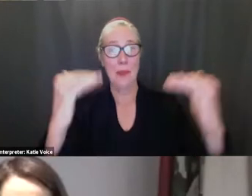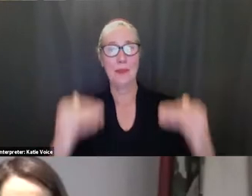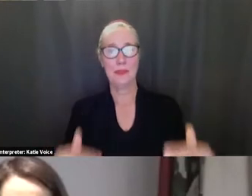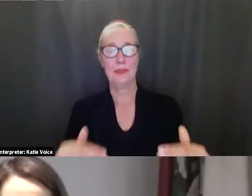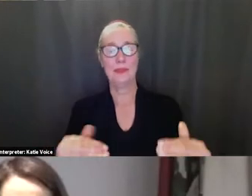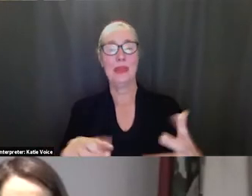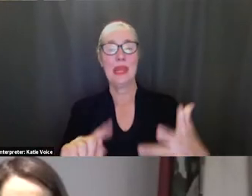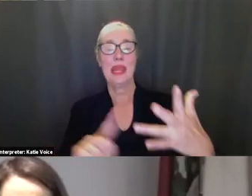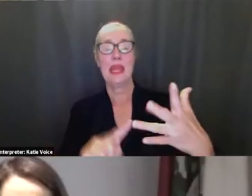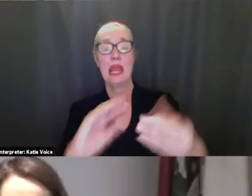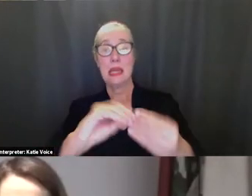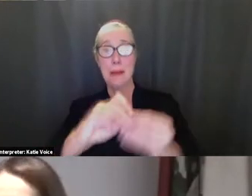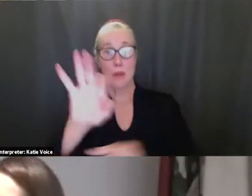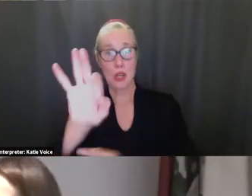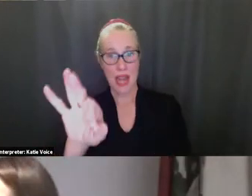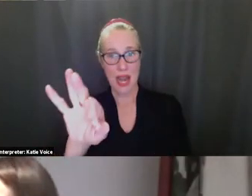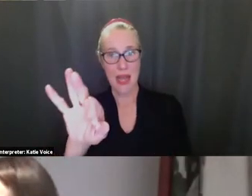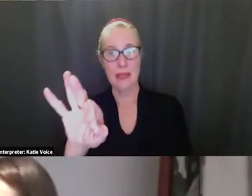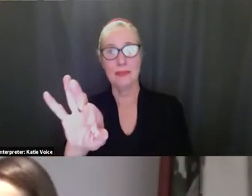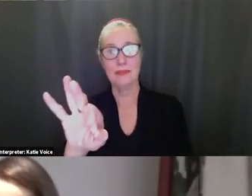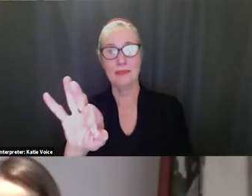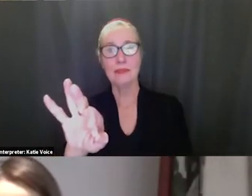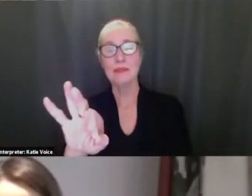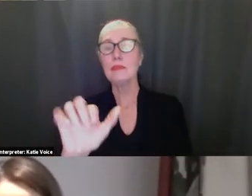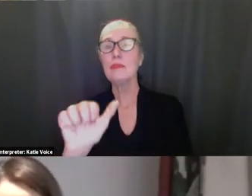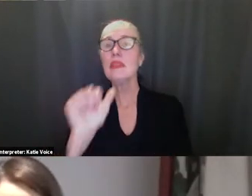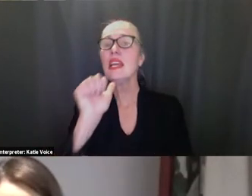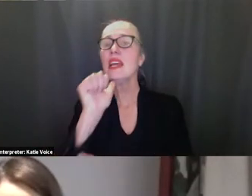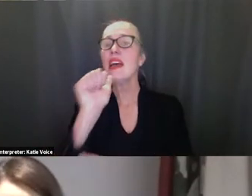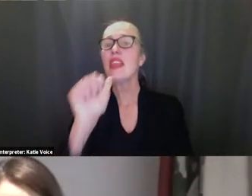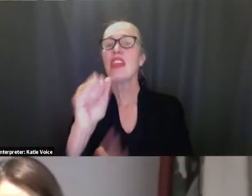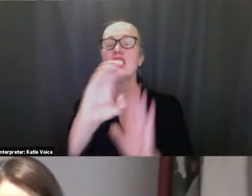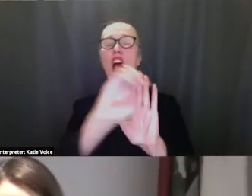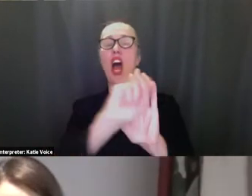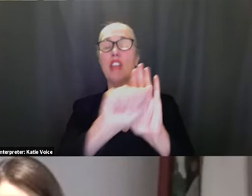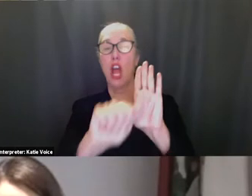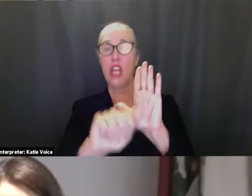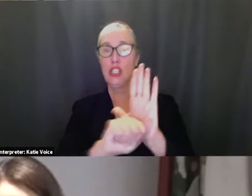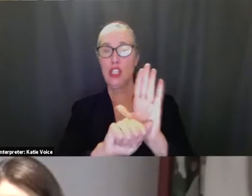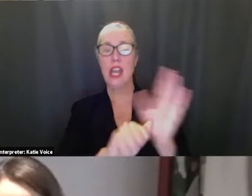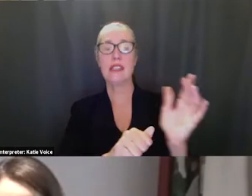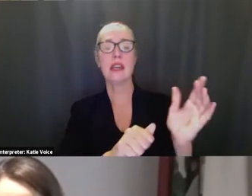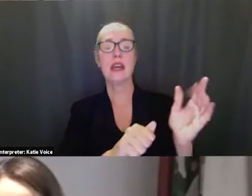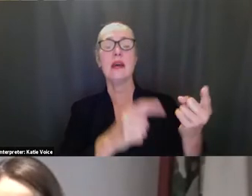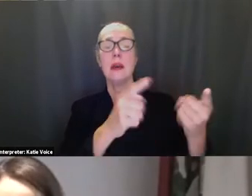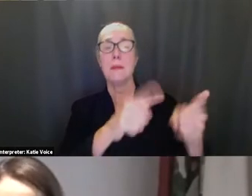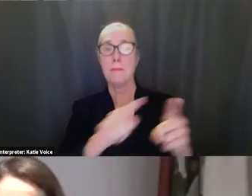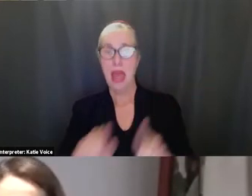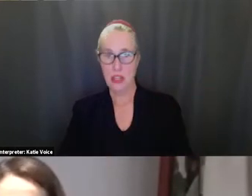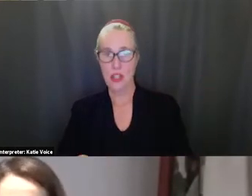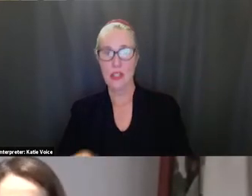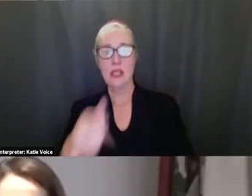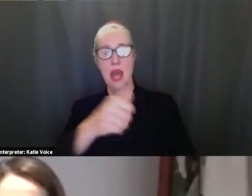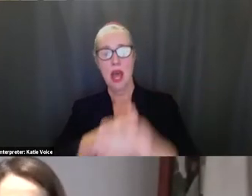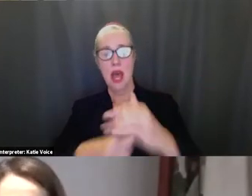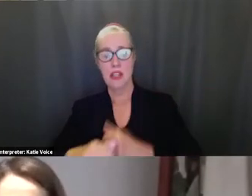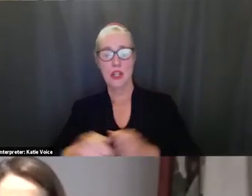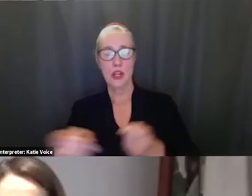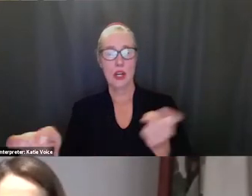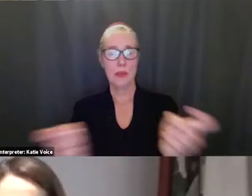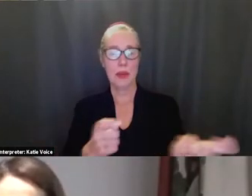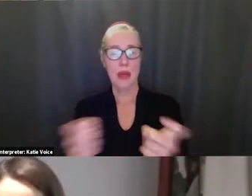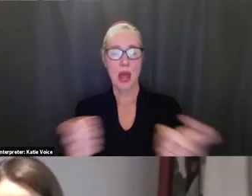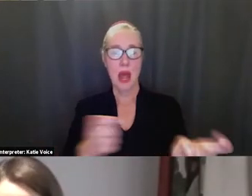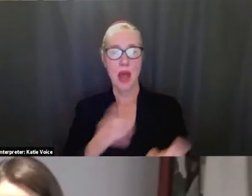number nine number nine is the non-agenda matters within the jurisdiction of the board this is for public